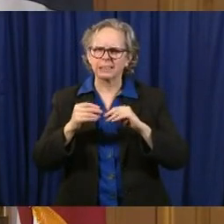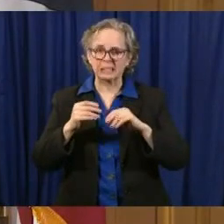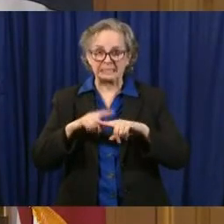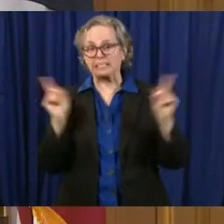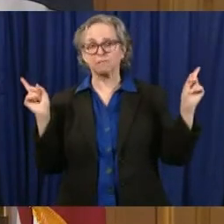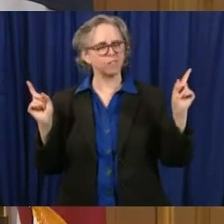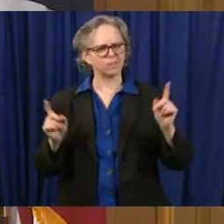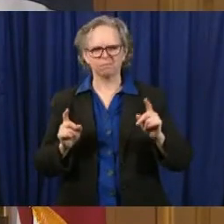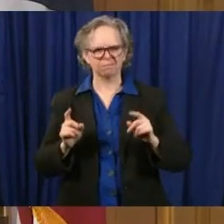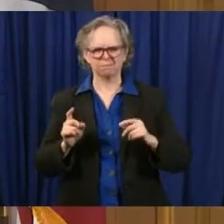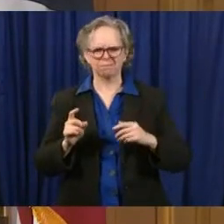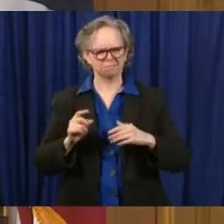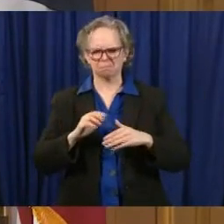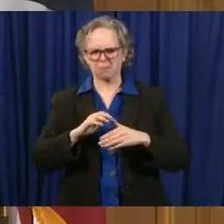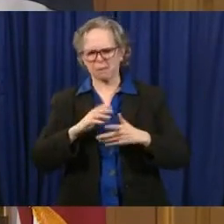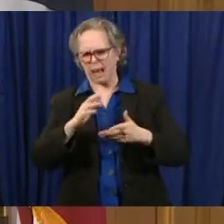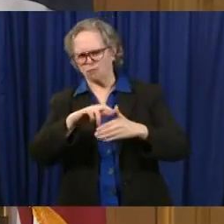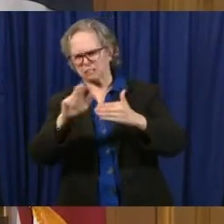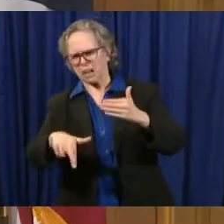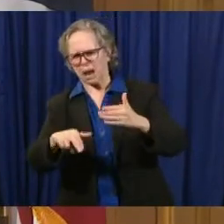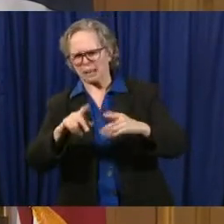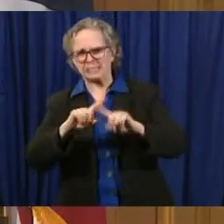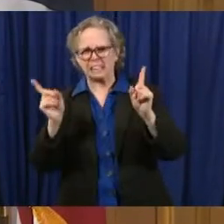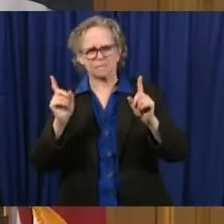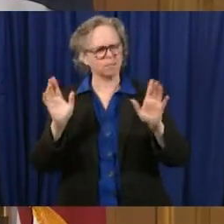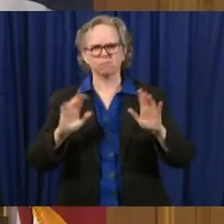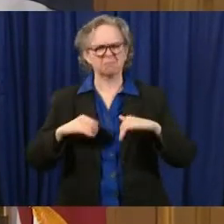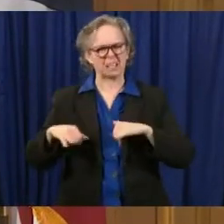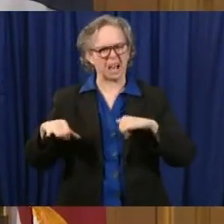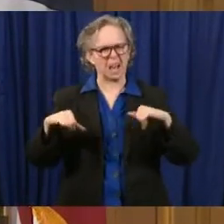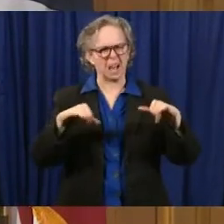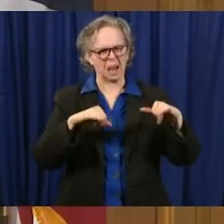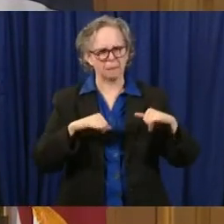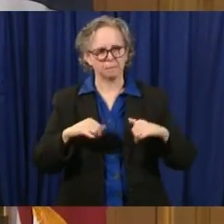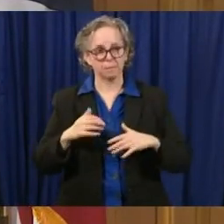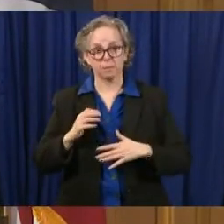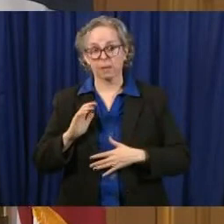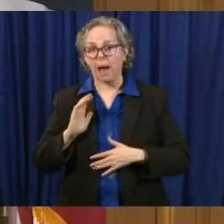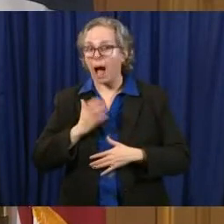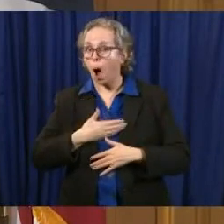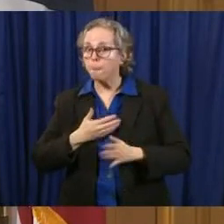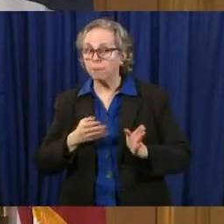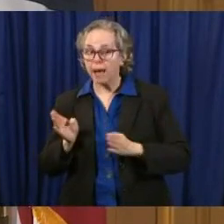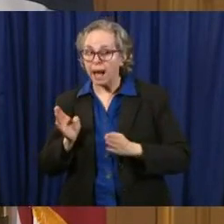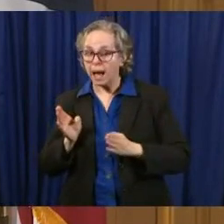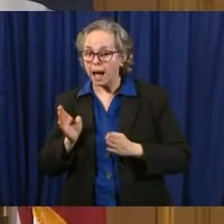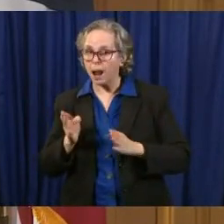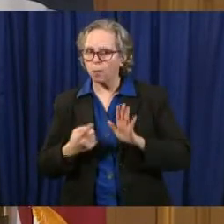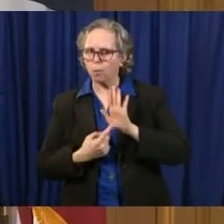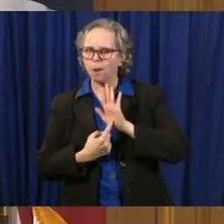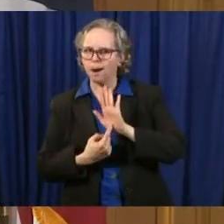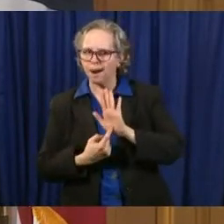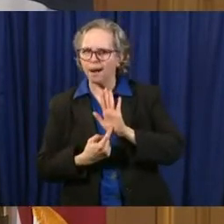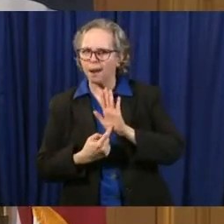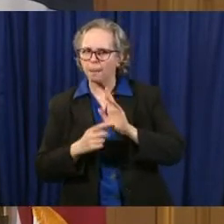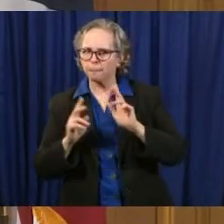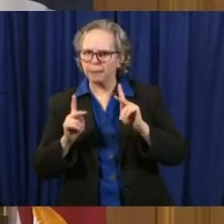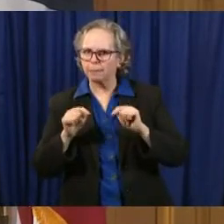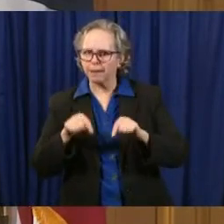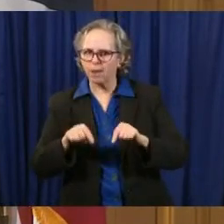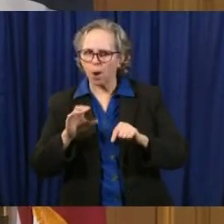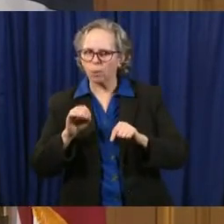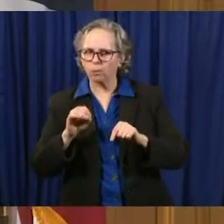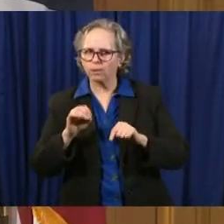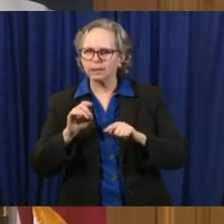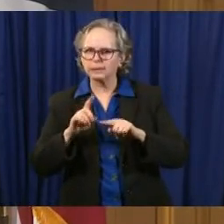So, you know, what we will present to the people of the state of Ohio is a plan that's based on all the information we can get, and it's a